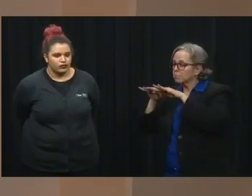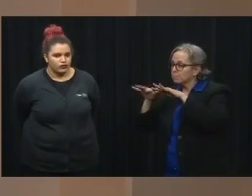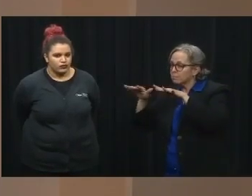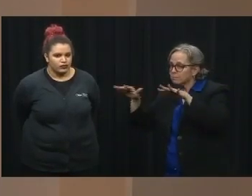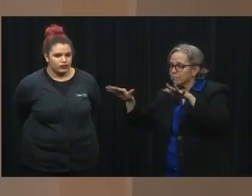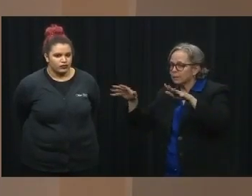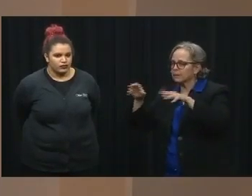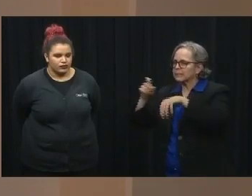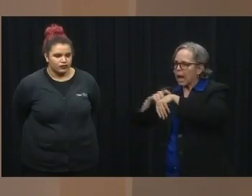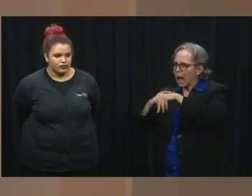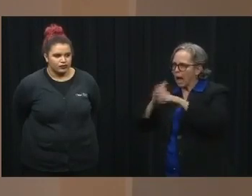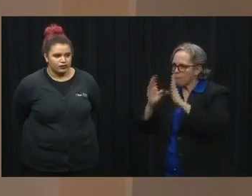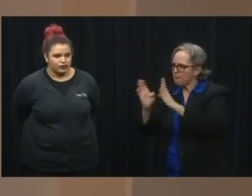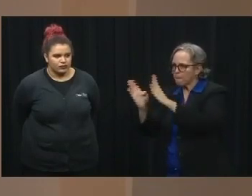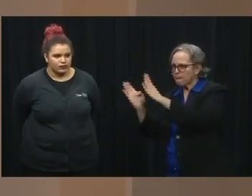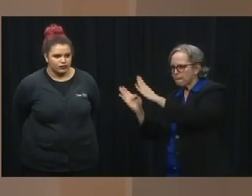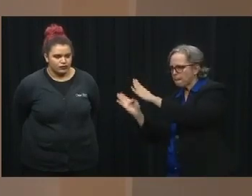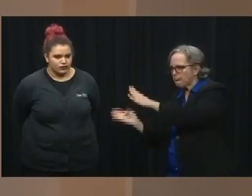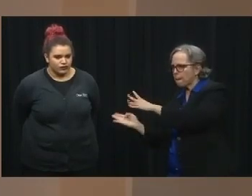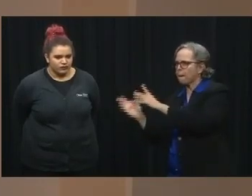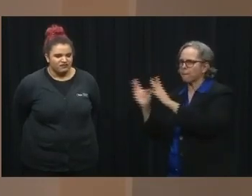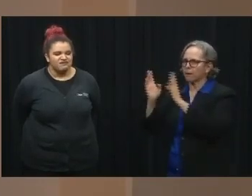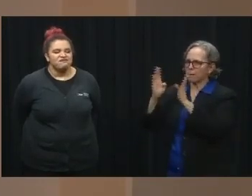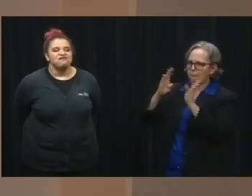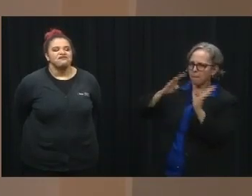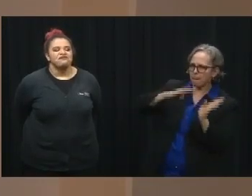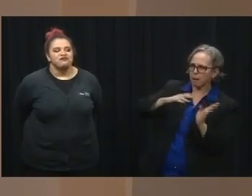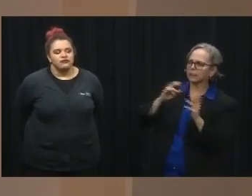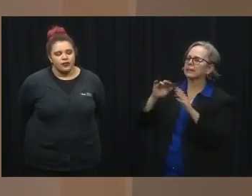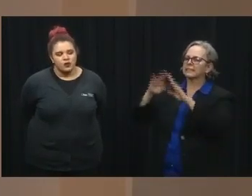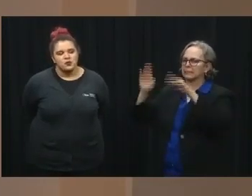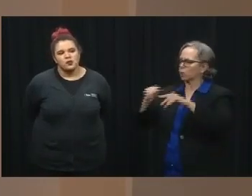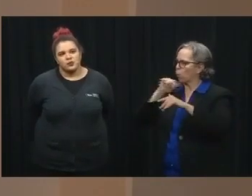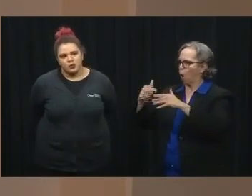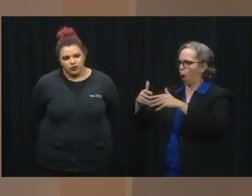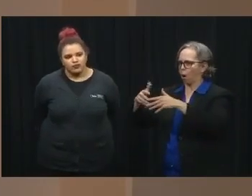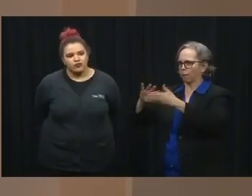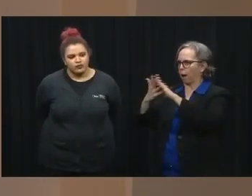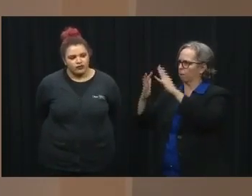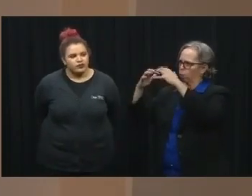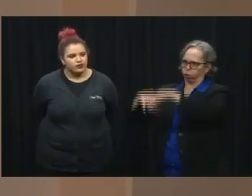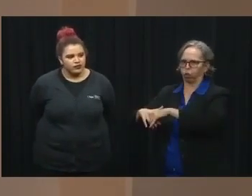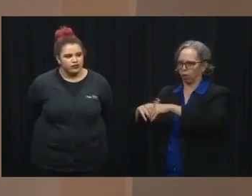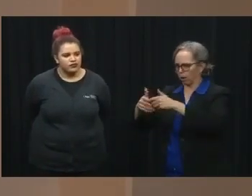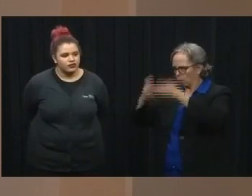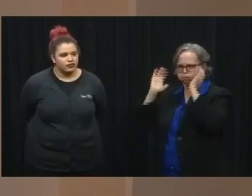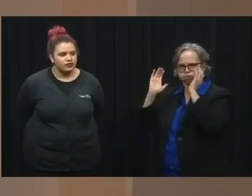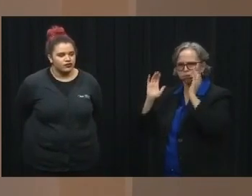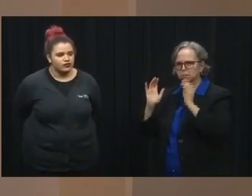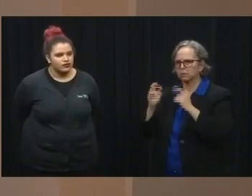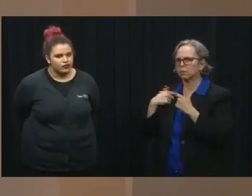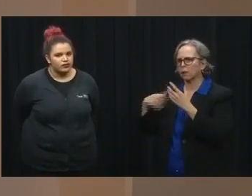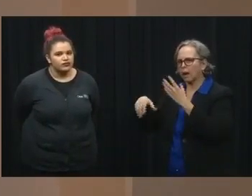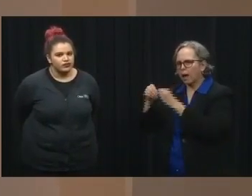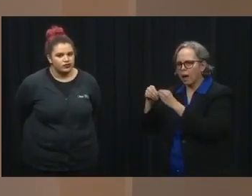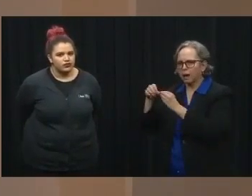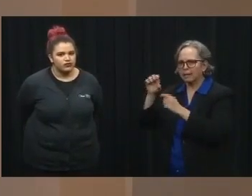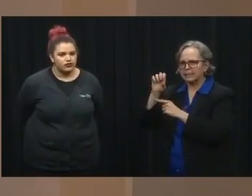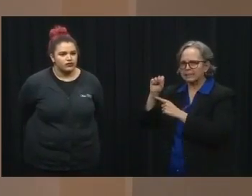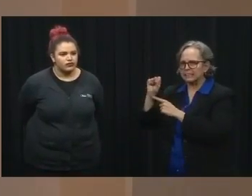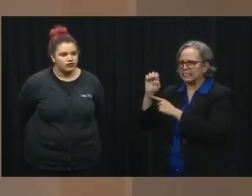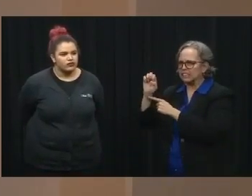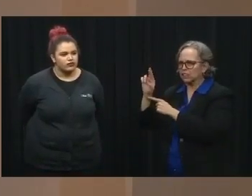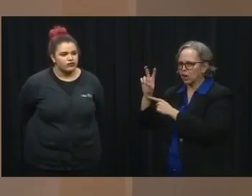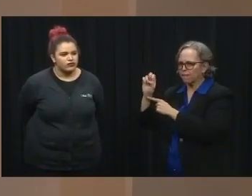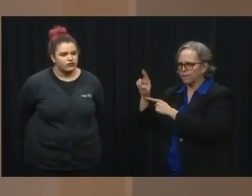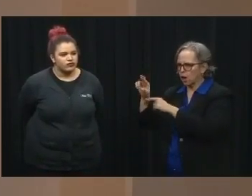overwhelmed. And they're adding the capacity, they're adding servers and capacity, but not all of it is a problem